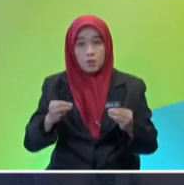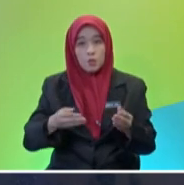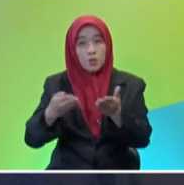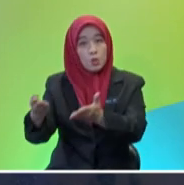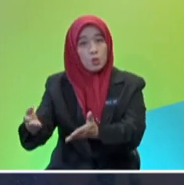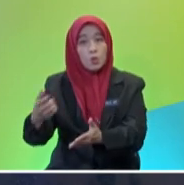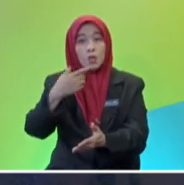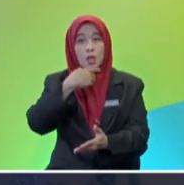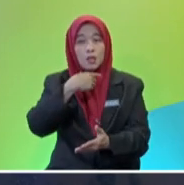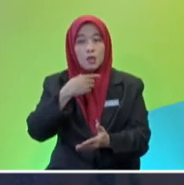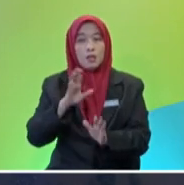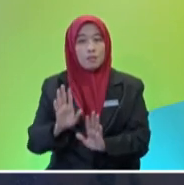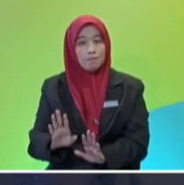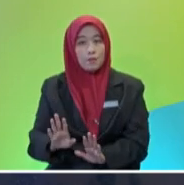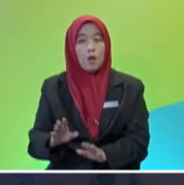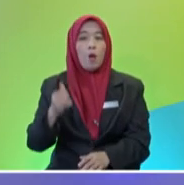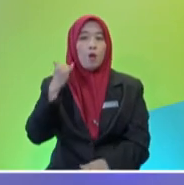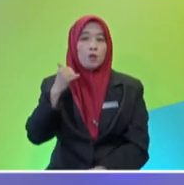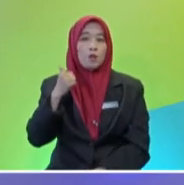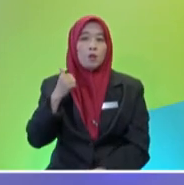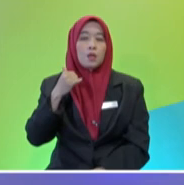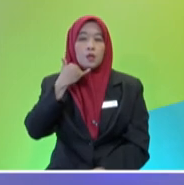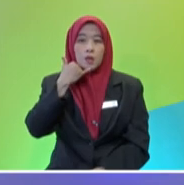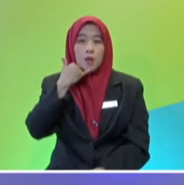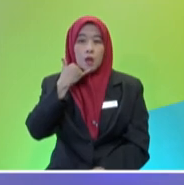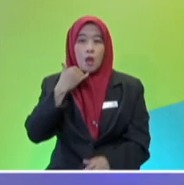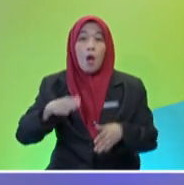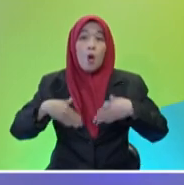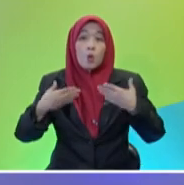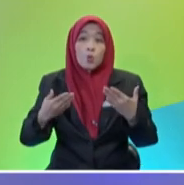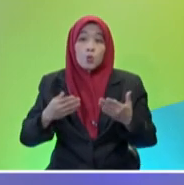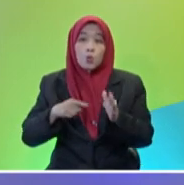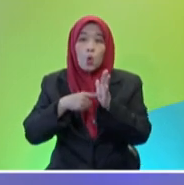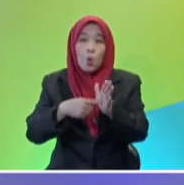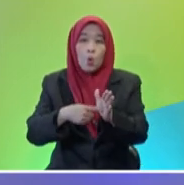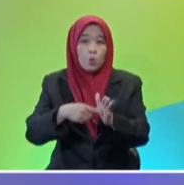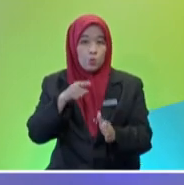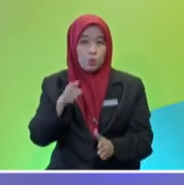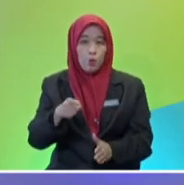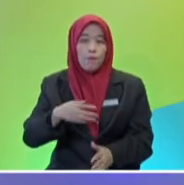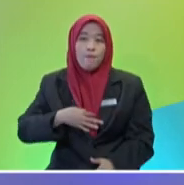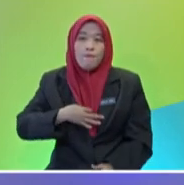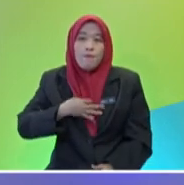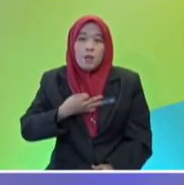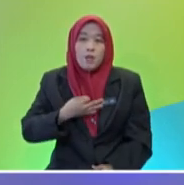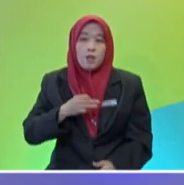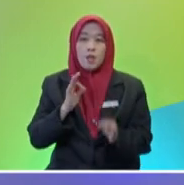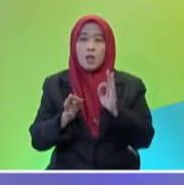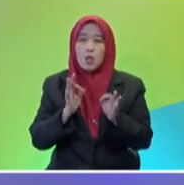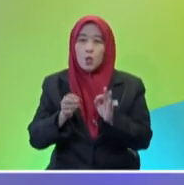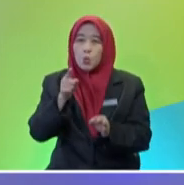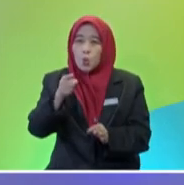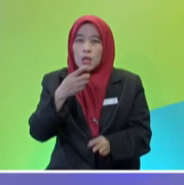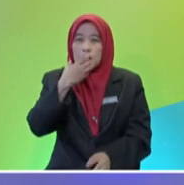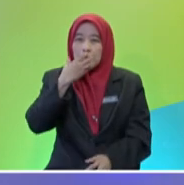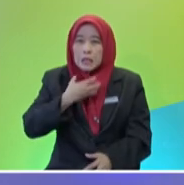A biscuit, yeah. Okay, Shafika. How do you show your feelings? Like, if you are angry, how do you show